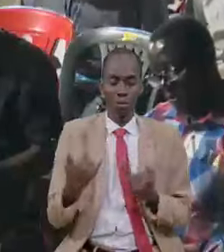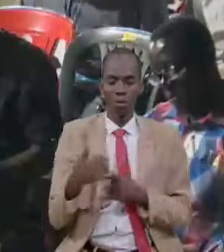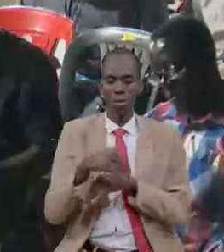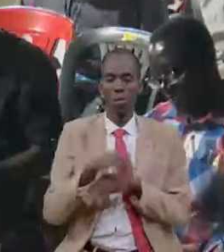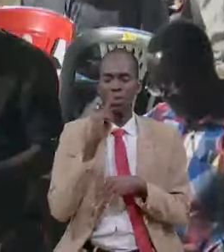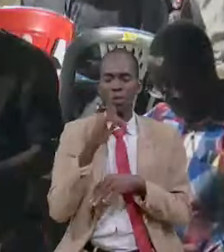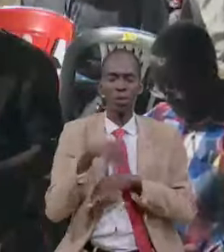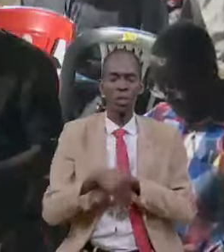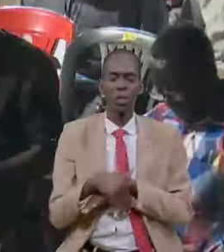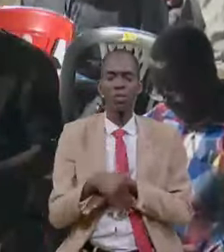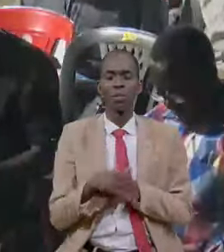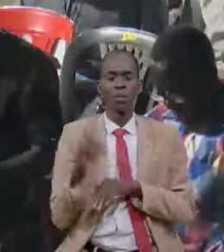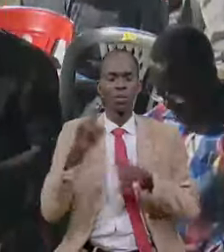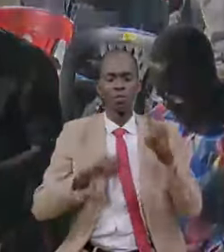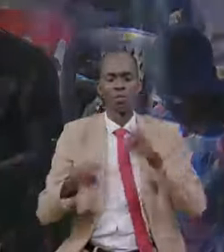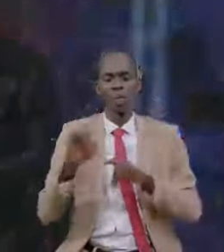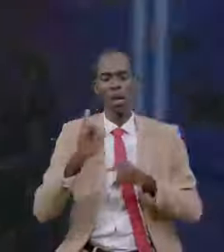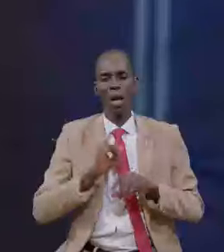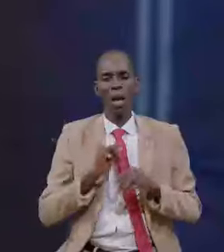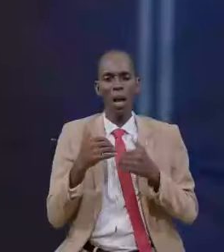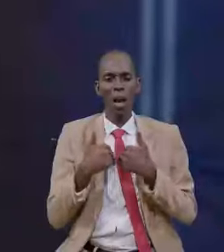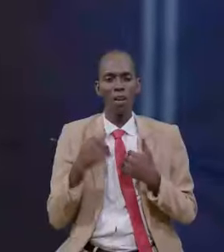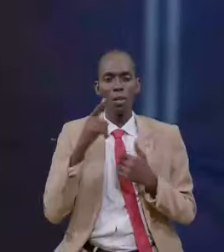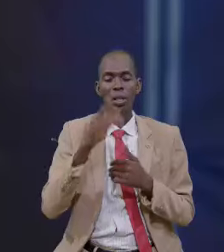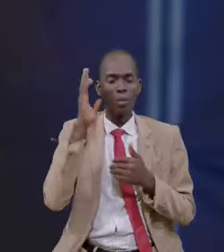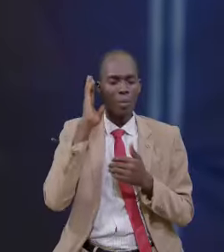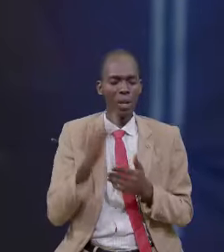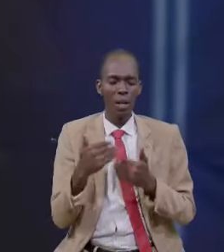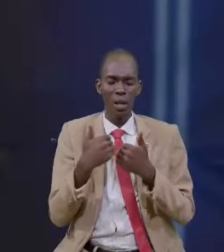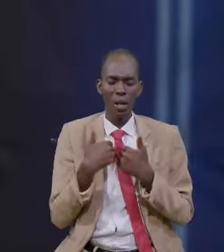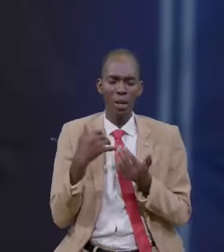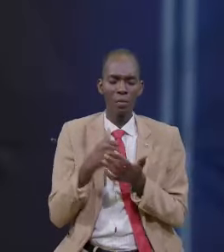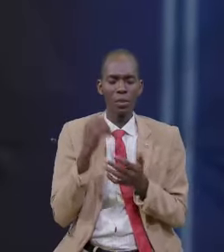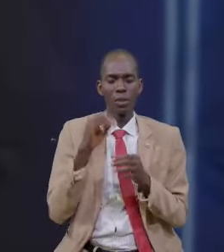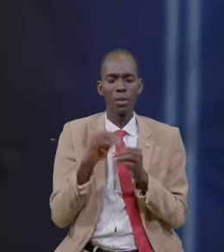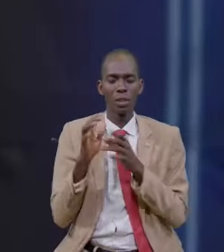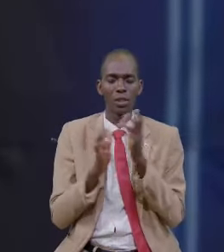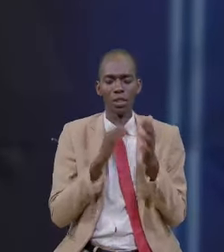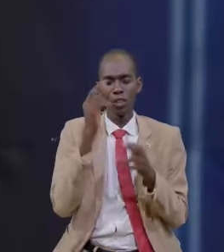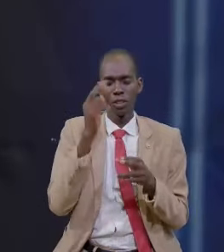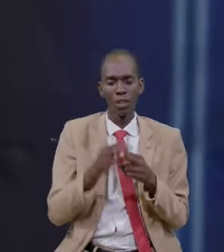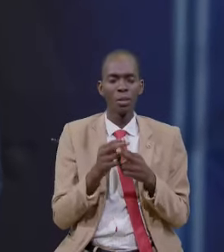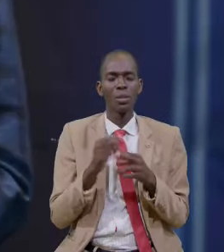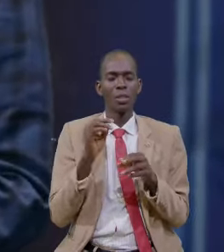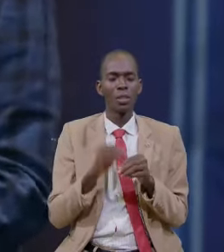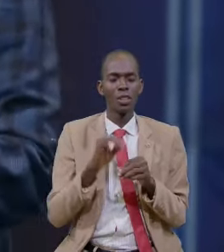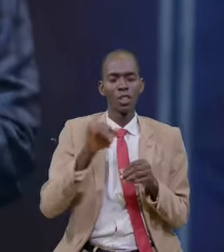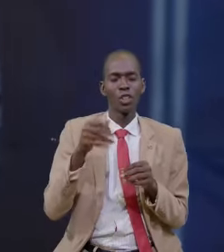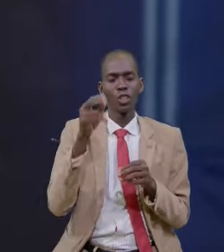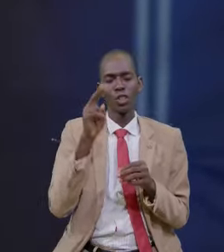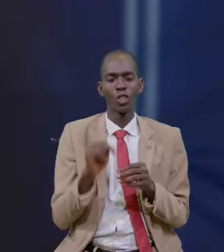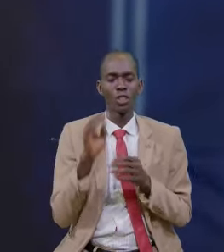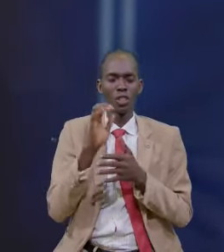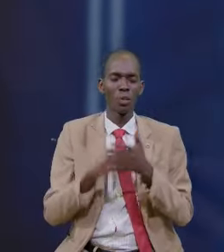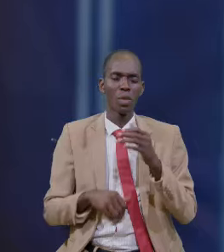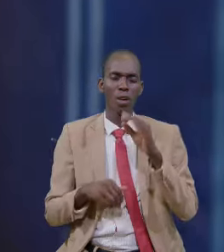I have. You are having Jesus. John chapter 14, verse 13. In